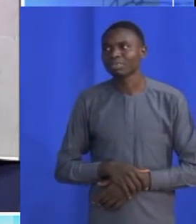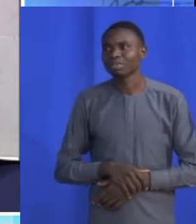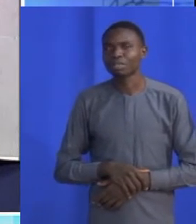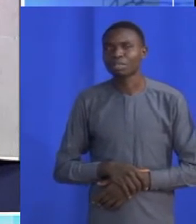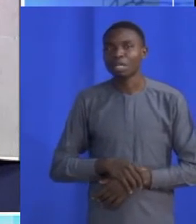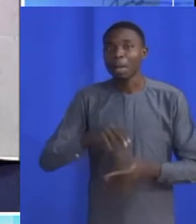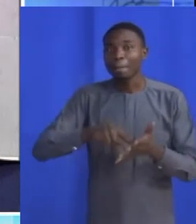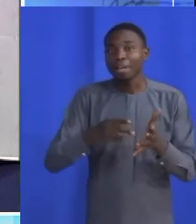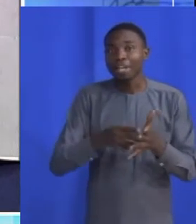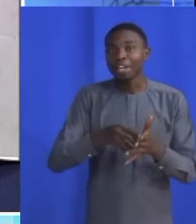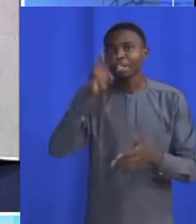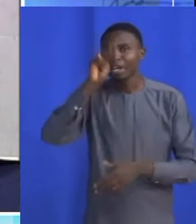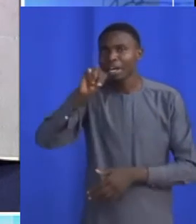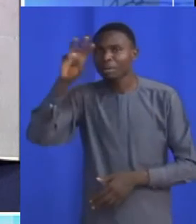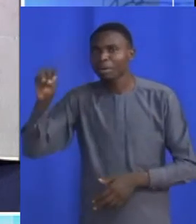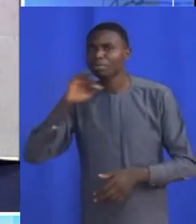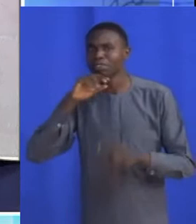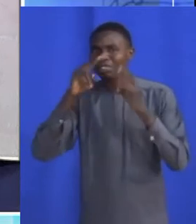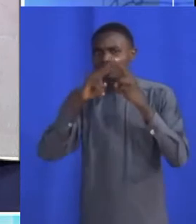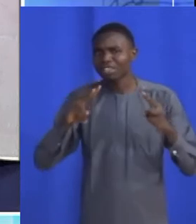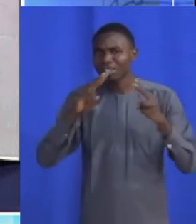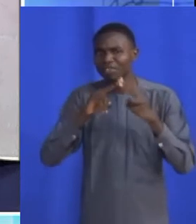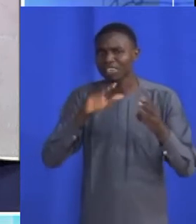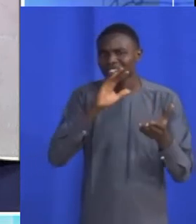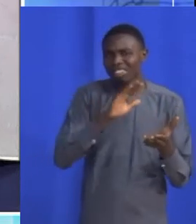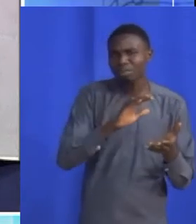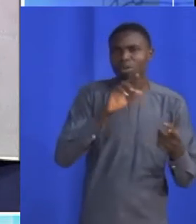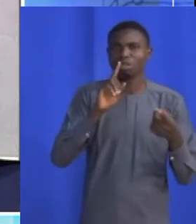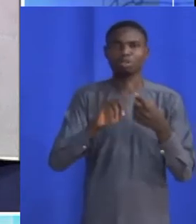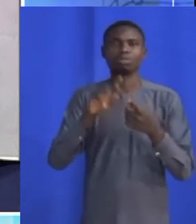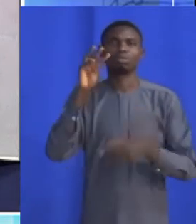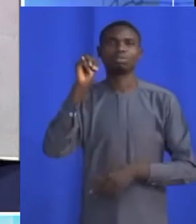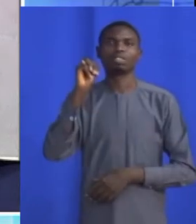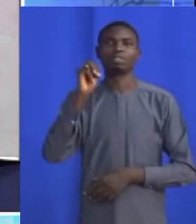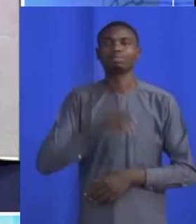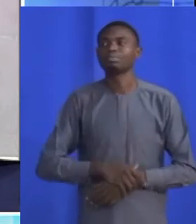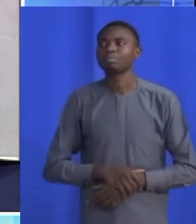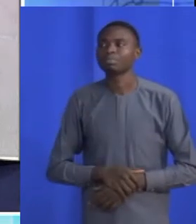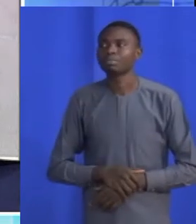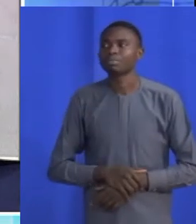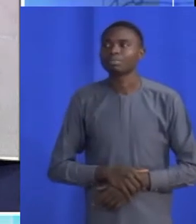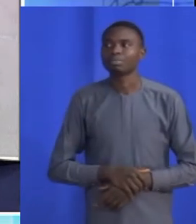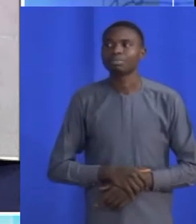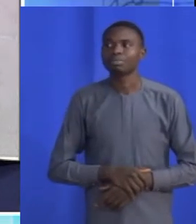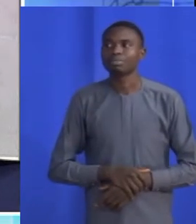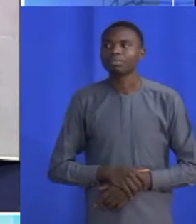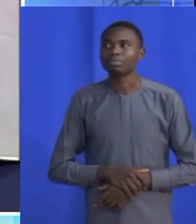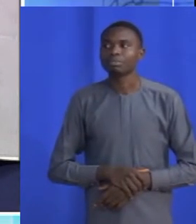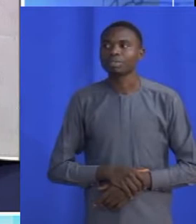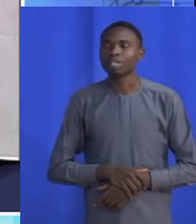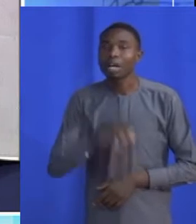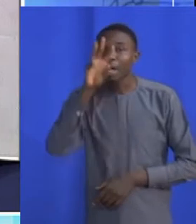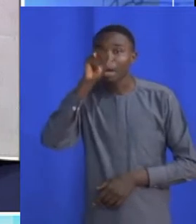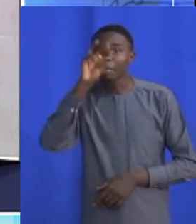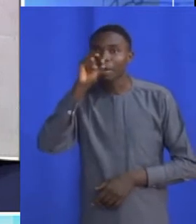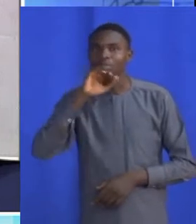When a police arrests the suspect, he has no right to start kicking him, using gun to beat him, or shoot him wrong. Any